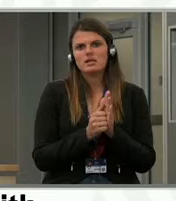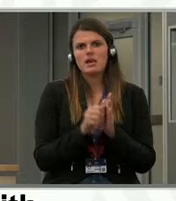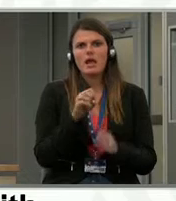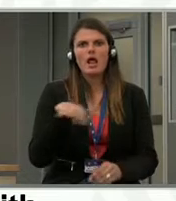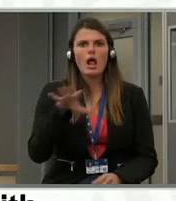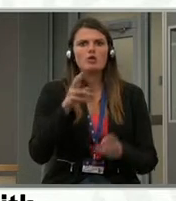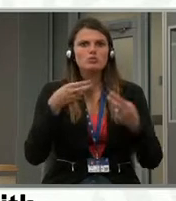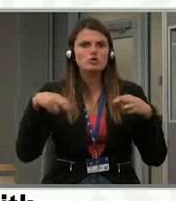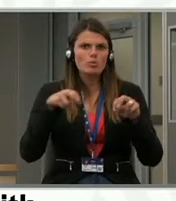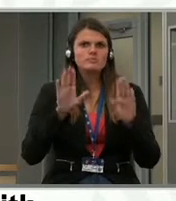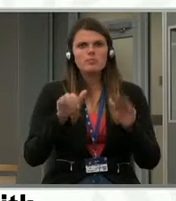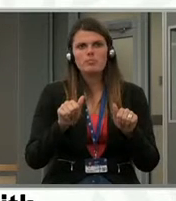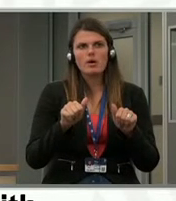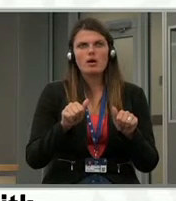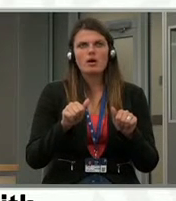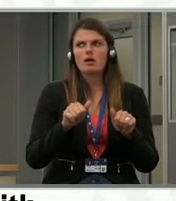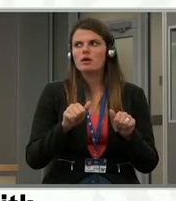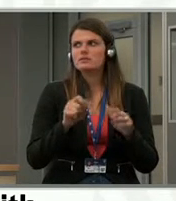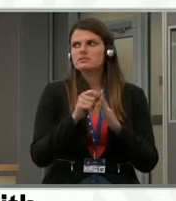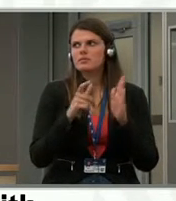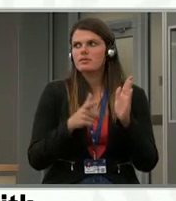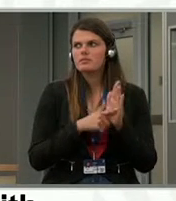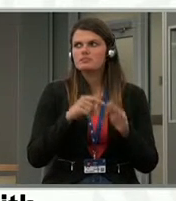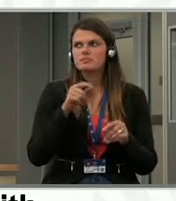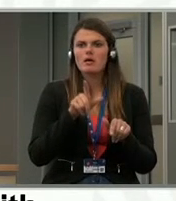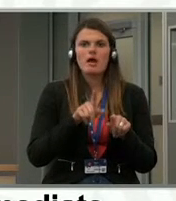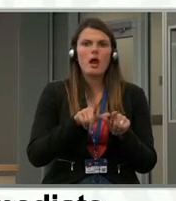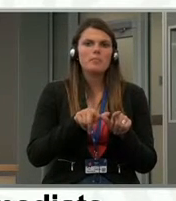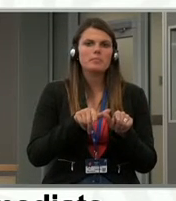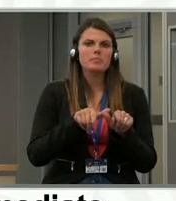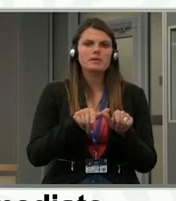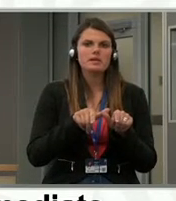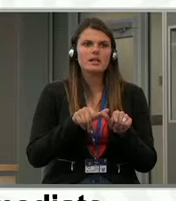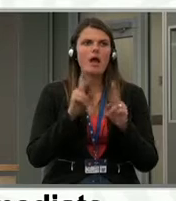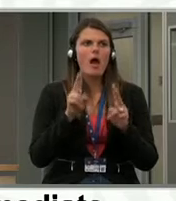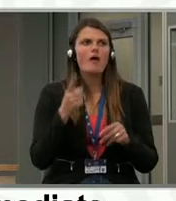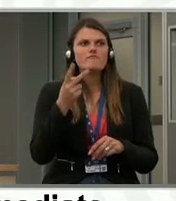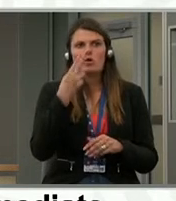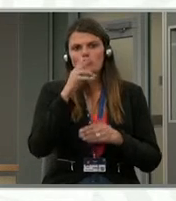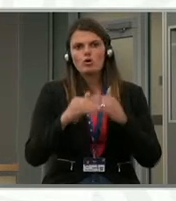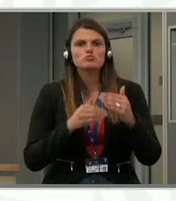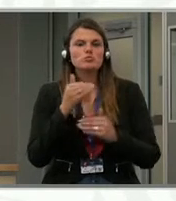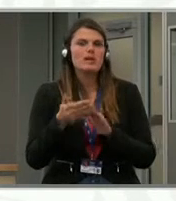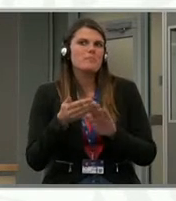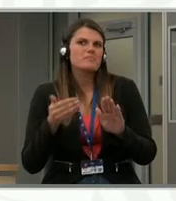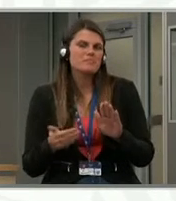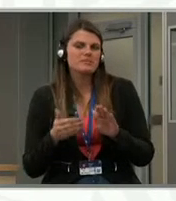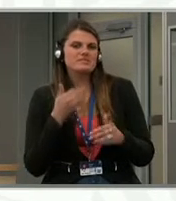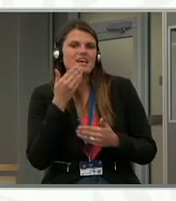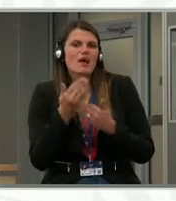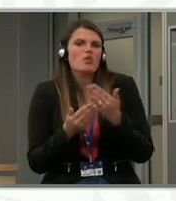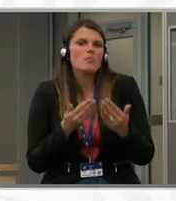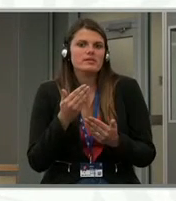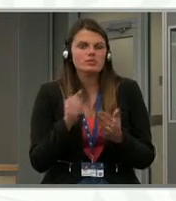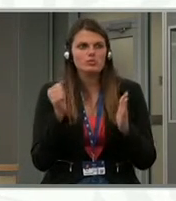on April the 17th as an intermediate step before the release of the recommendations in September, and in particular the